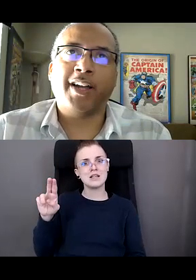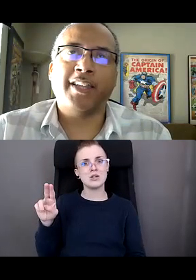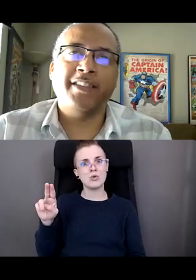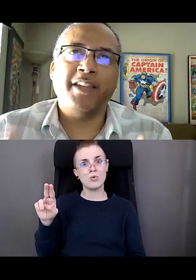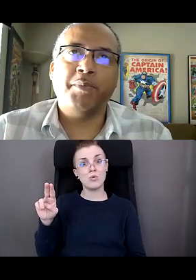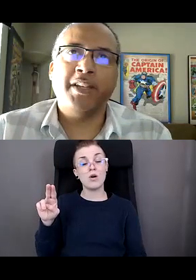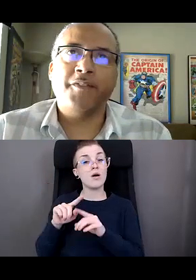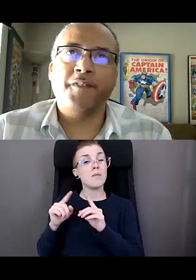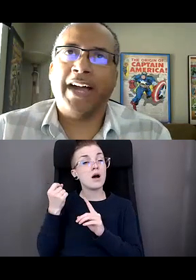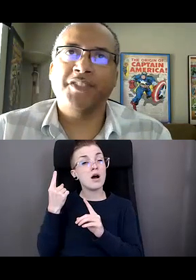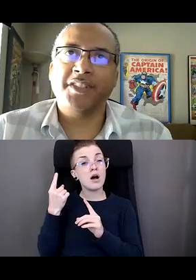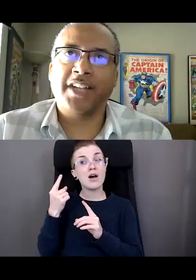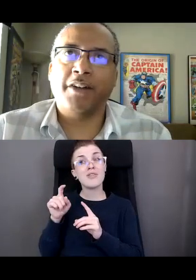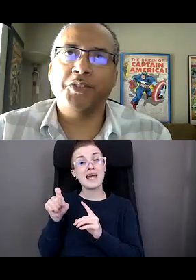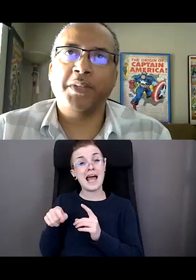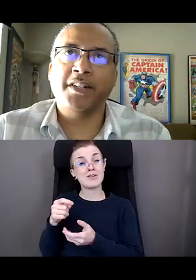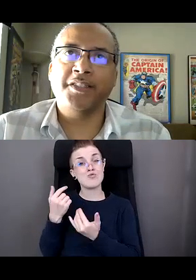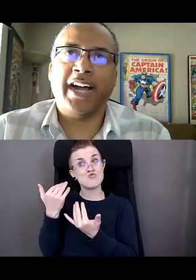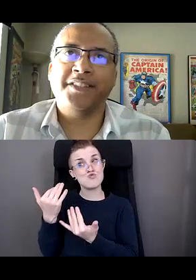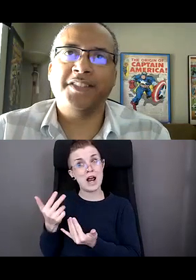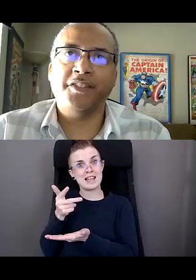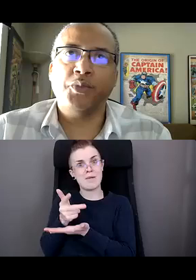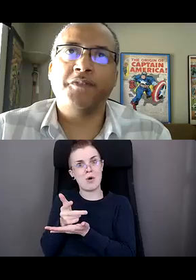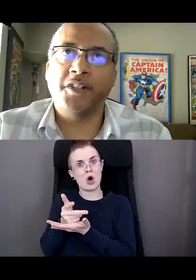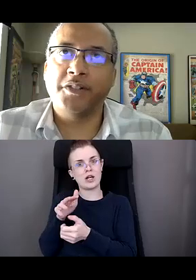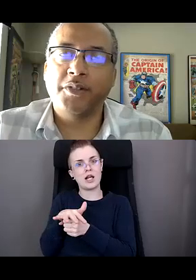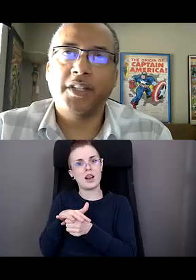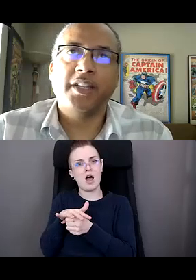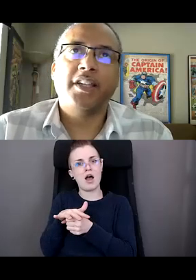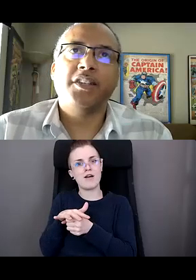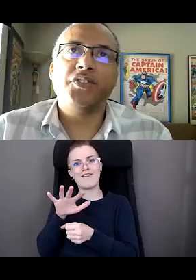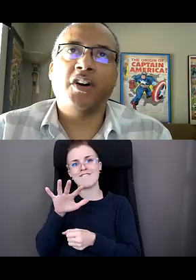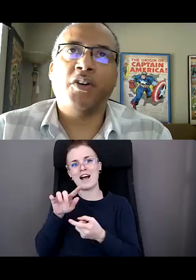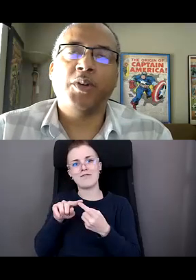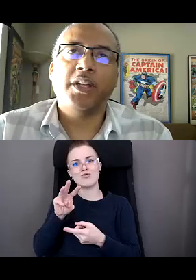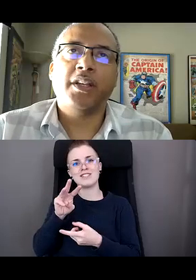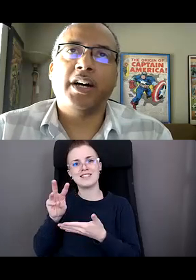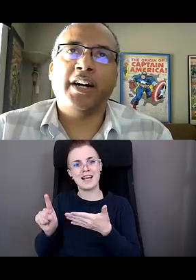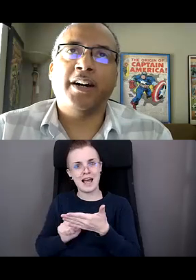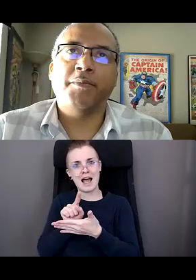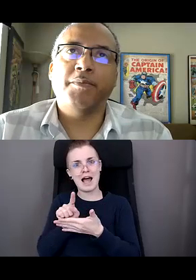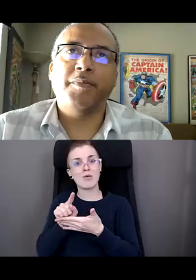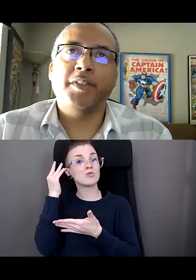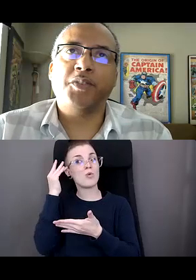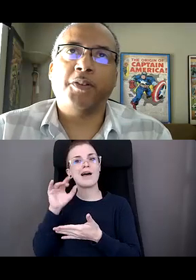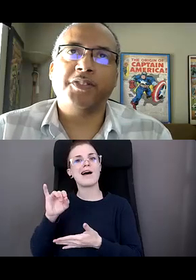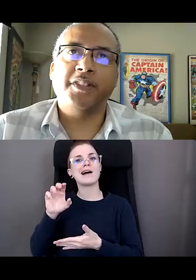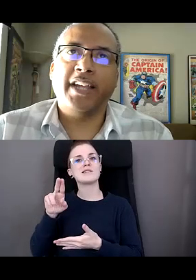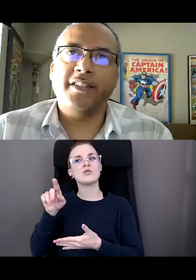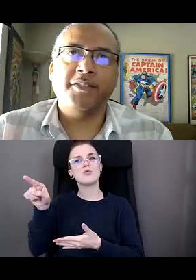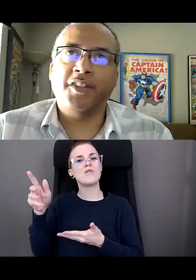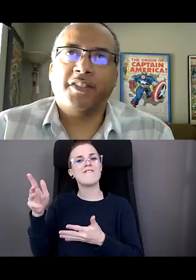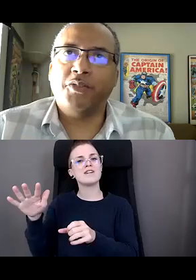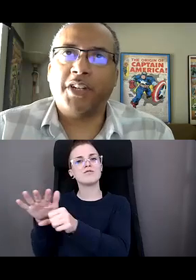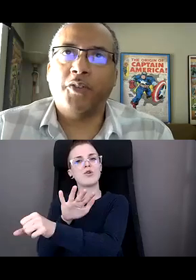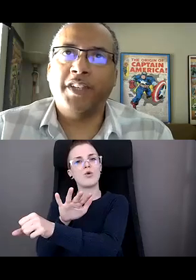the parking lot. They had been there for 5 or 6 hours because the ICUs were full. So this person